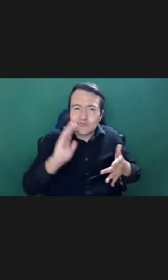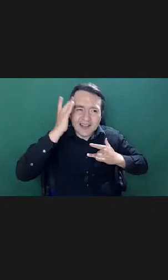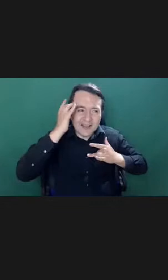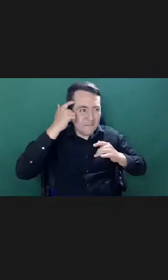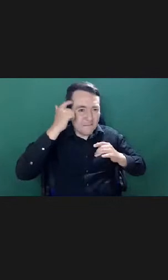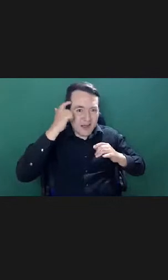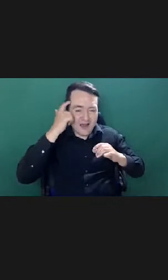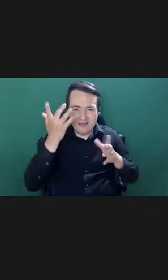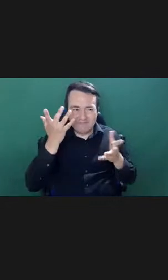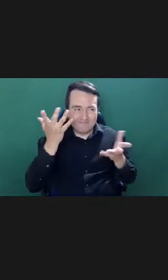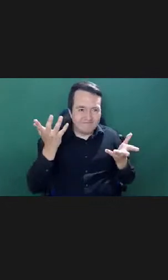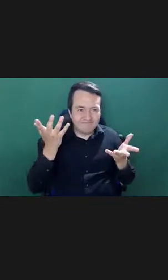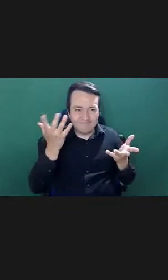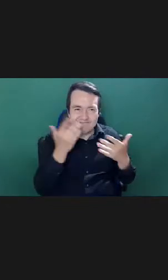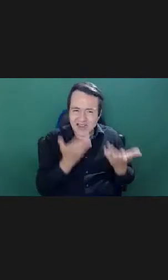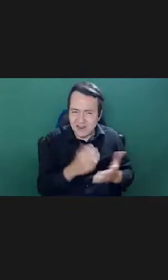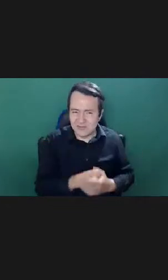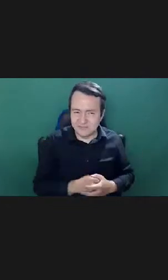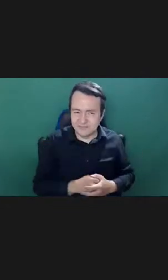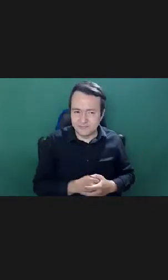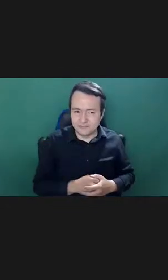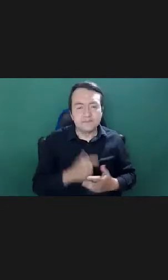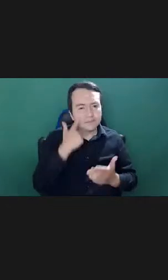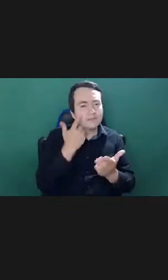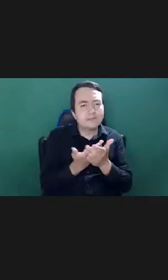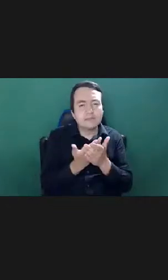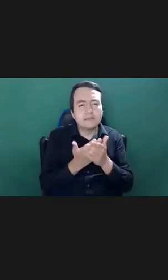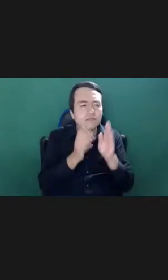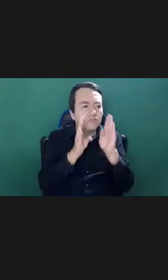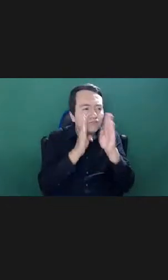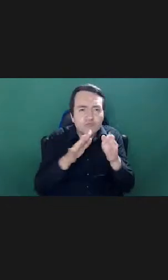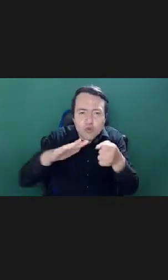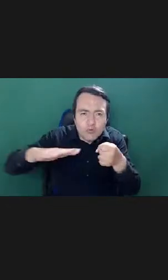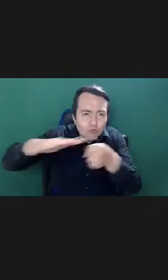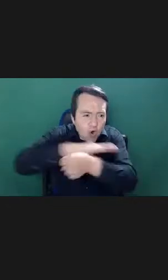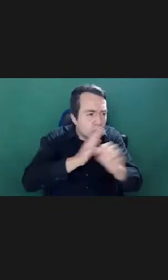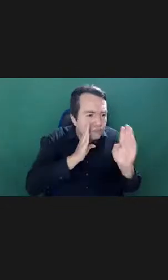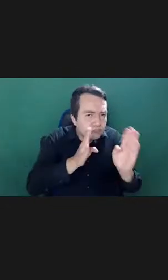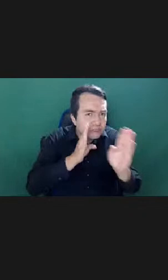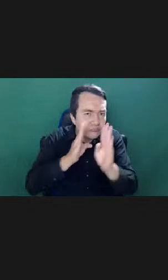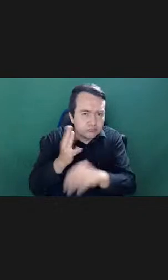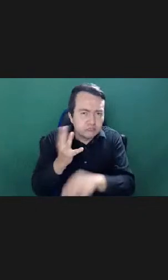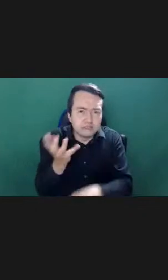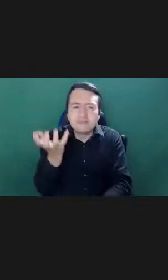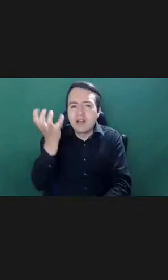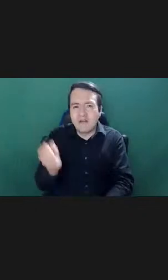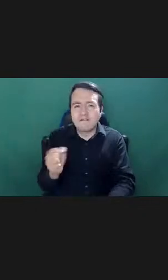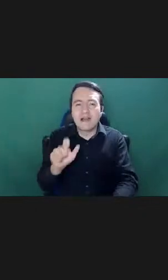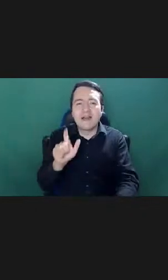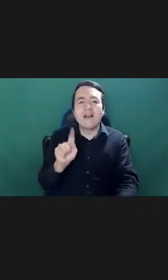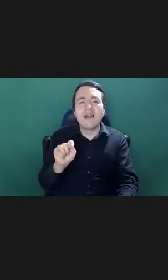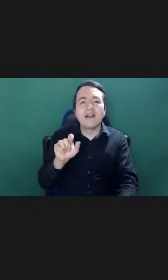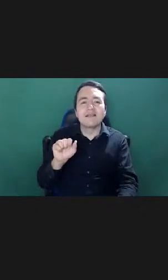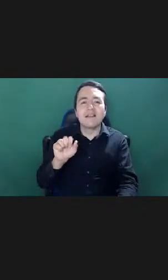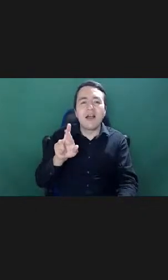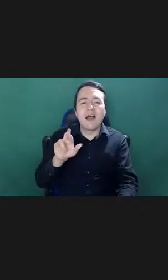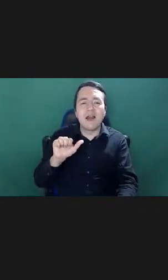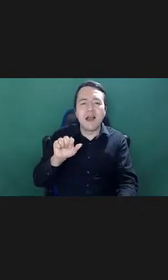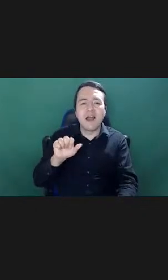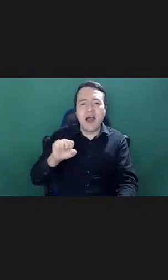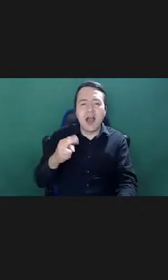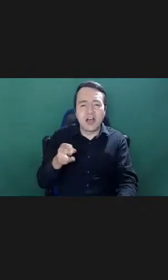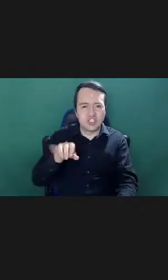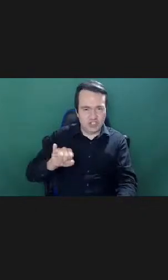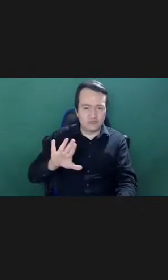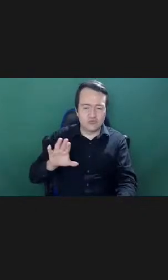conceptual framework developed by Tanahashi at WHO, and that was published last year in an